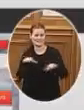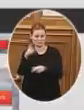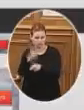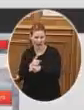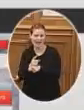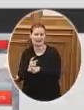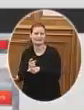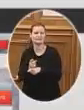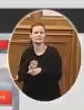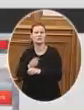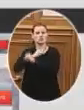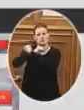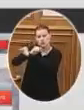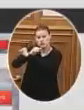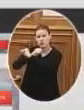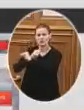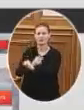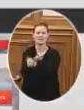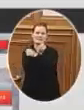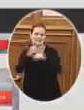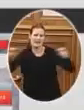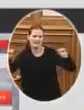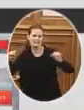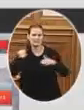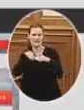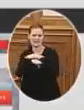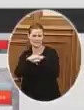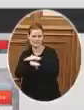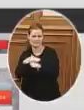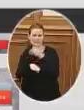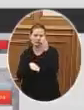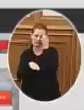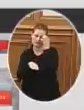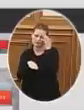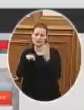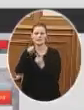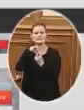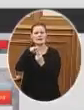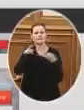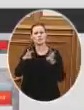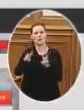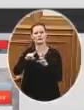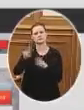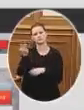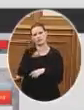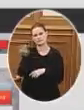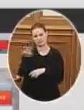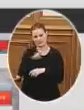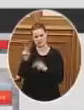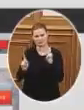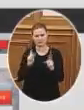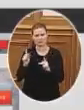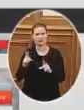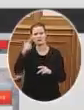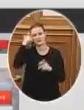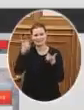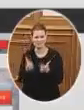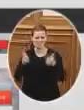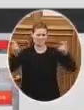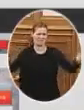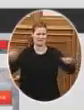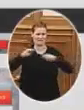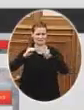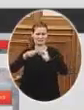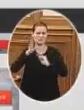handled security, safety, accessibility, multimodal transportation adequately, as the big numbers, the big view numbers will appear